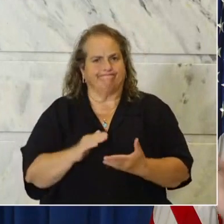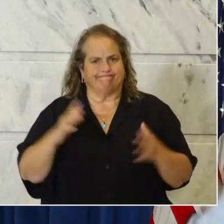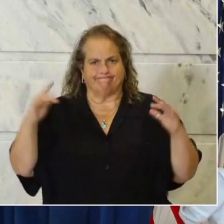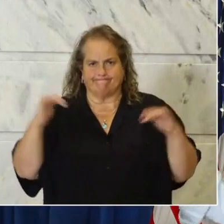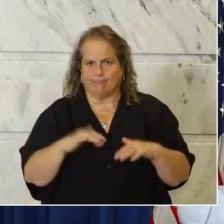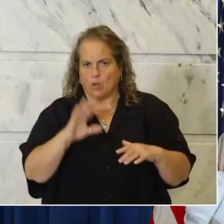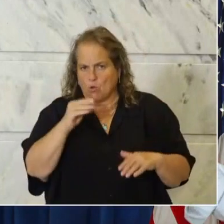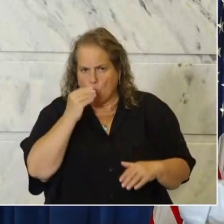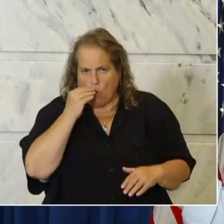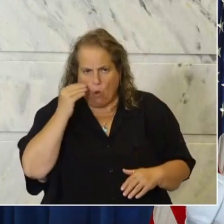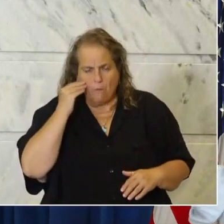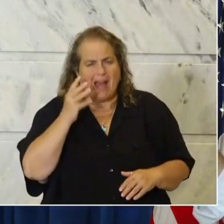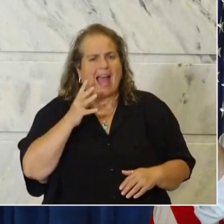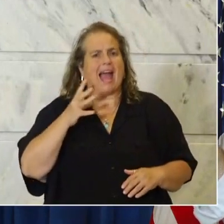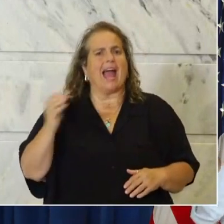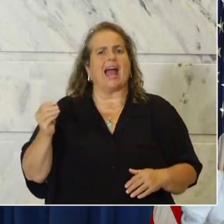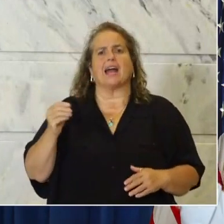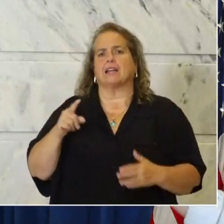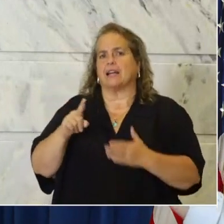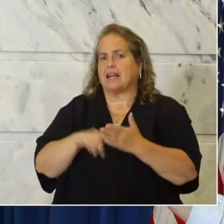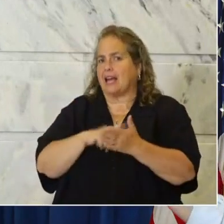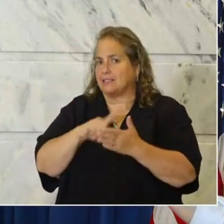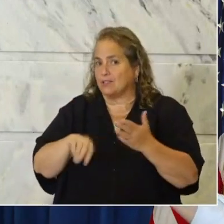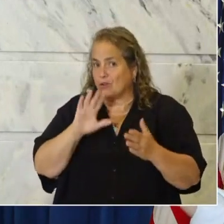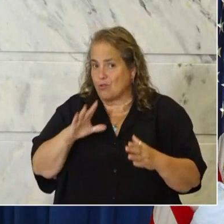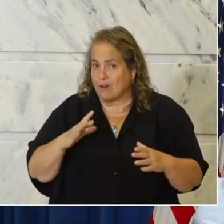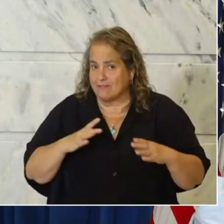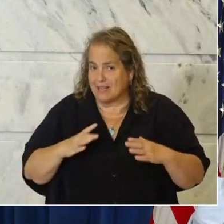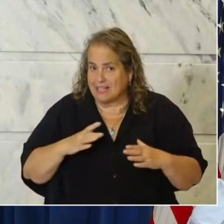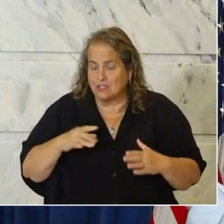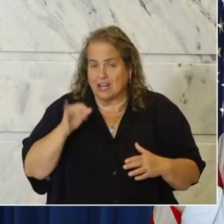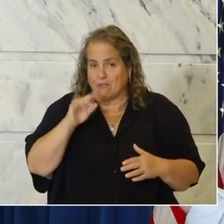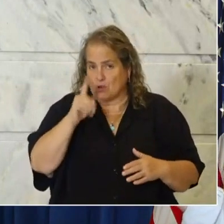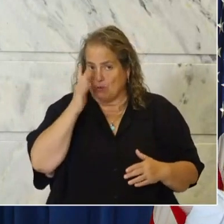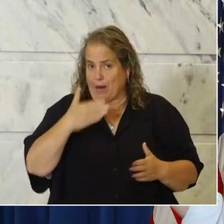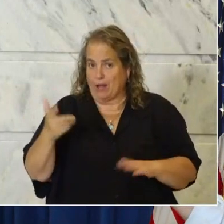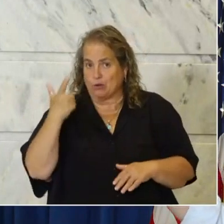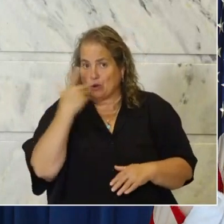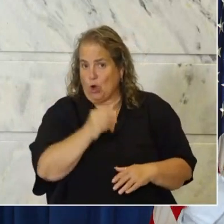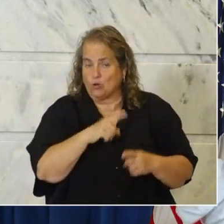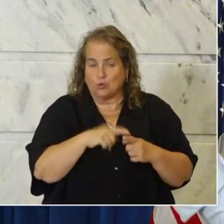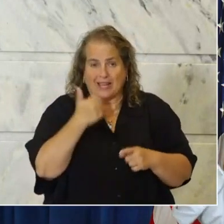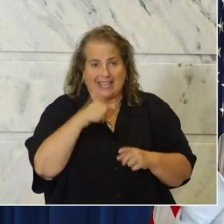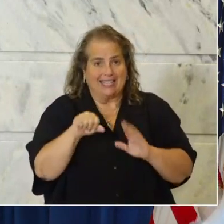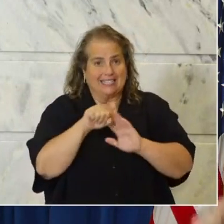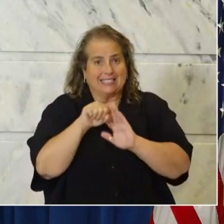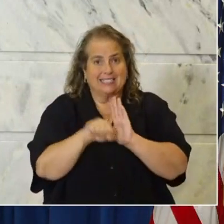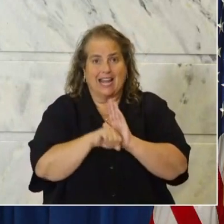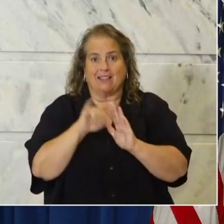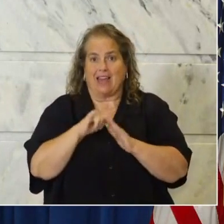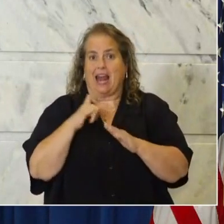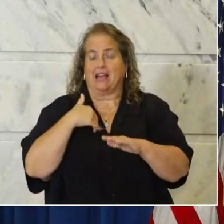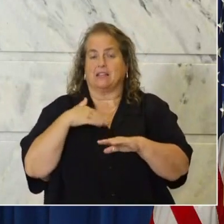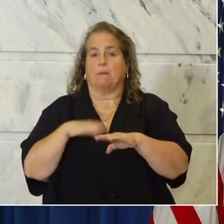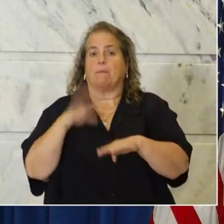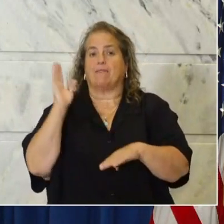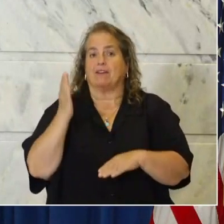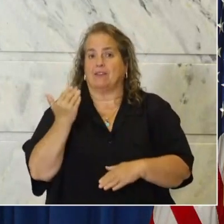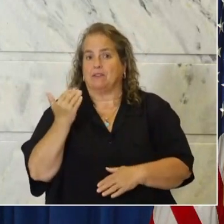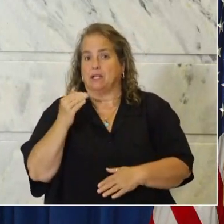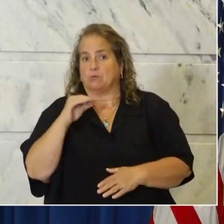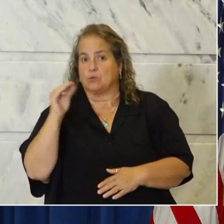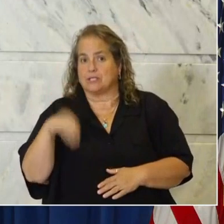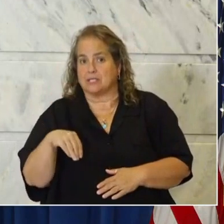to 10, not just to cancel your vacation if you're going to any state that has above a 15% positivity